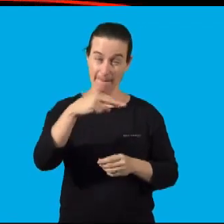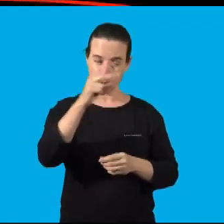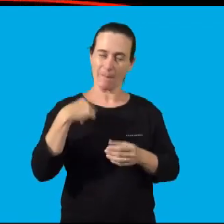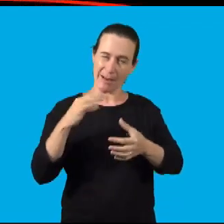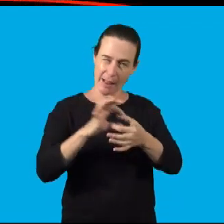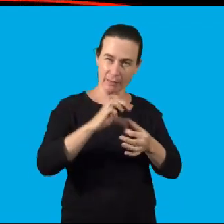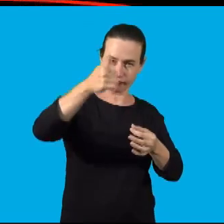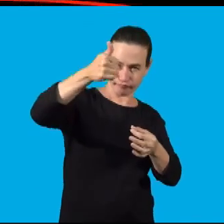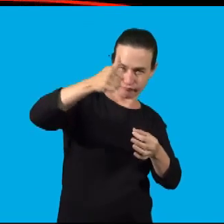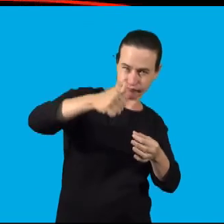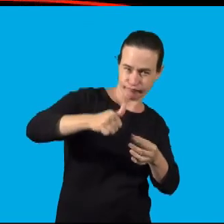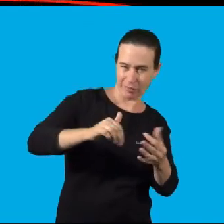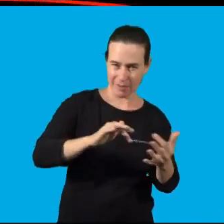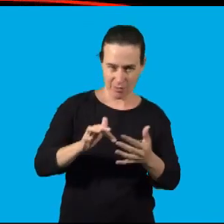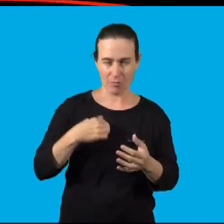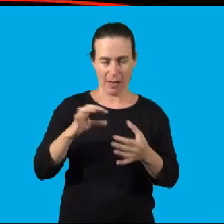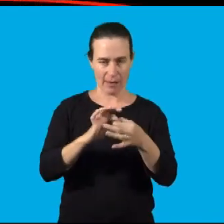be seen as a tragic hero.